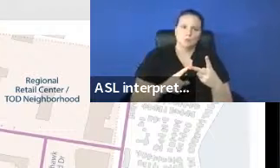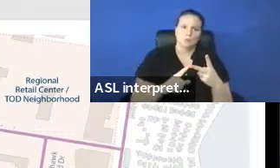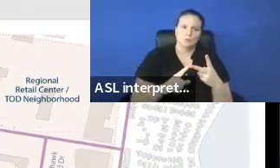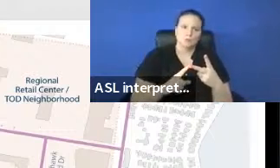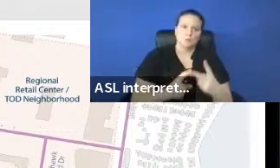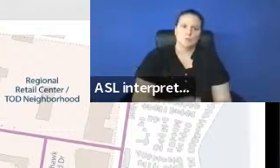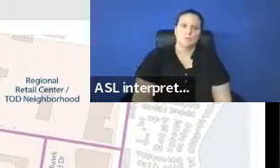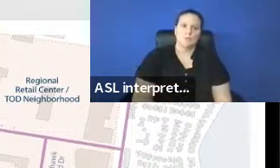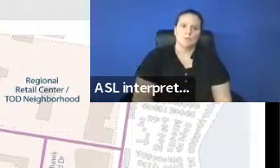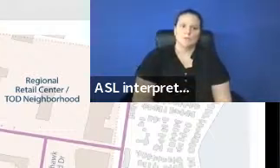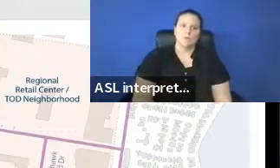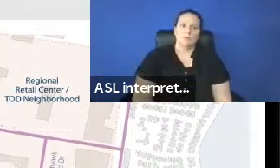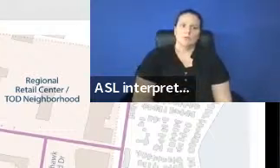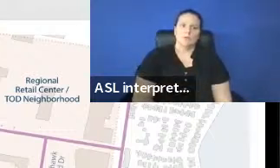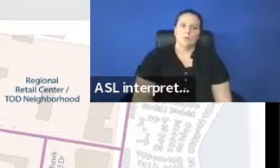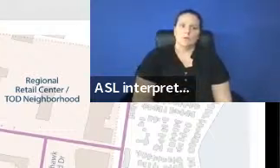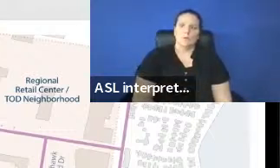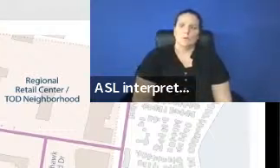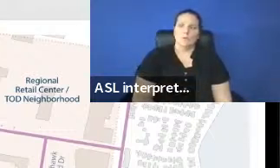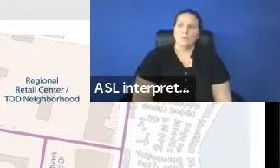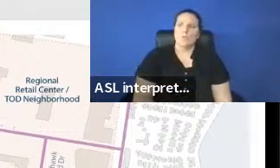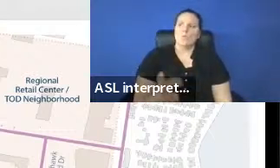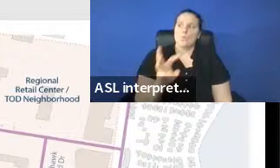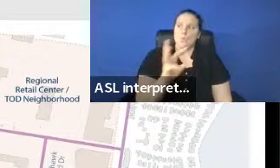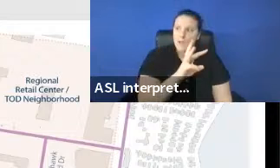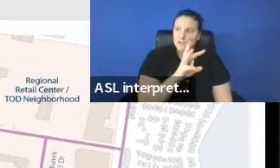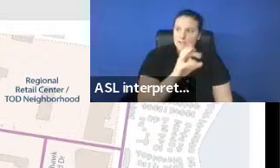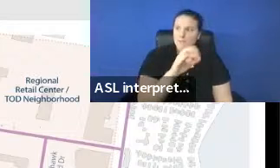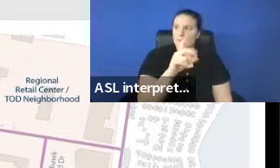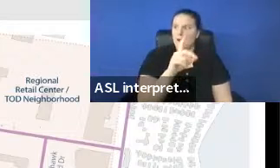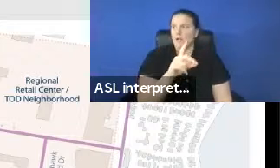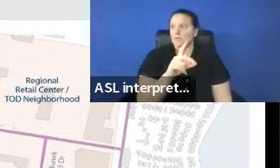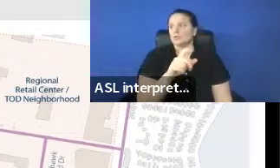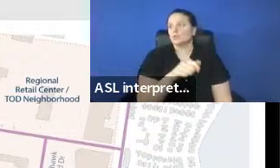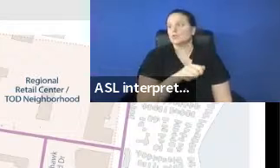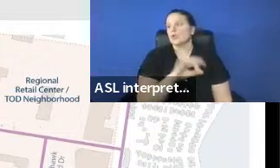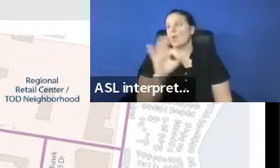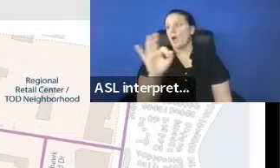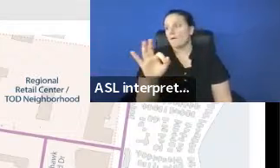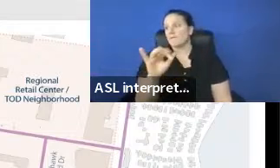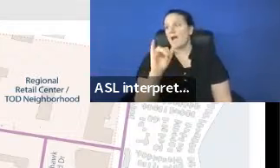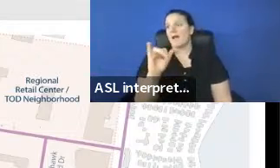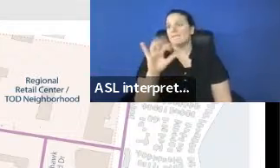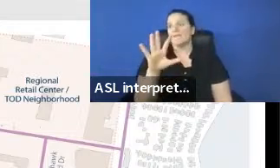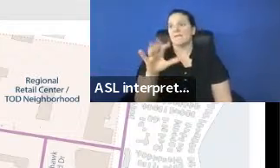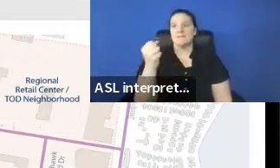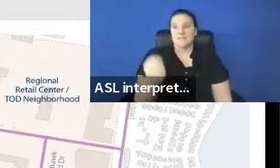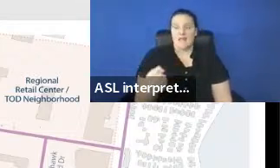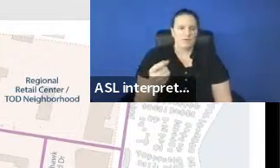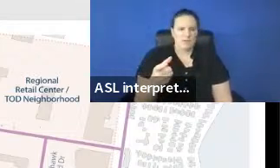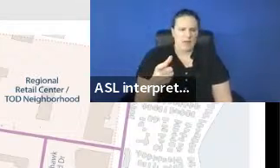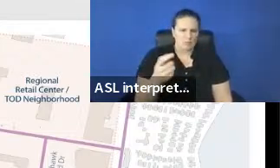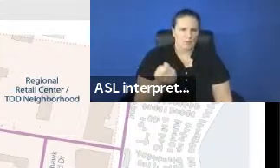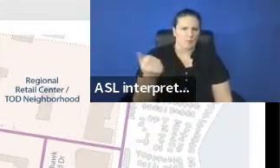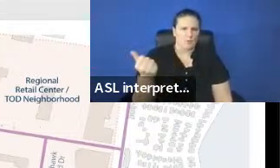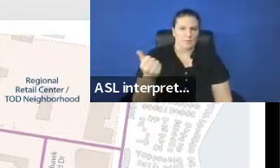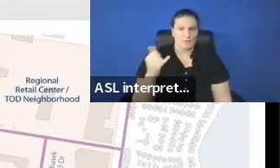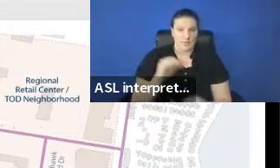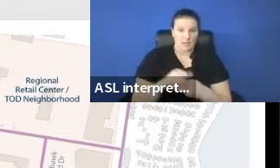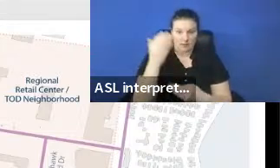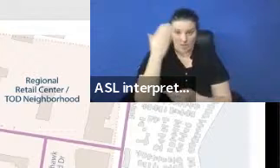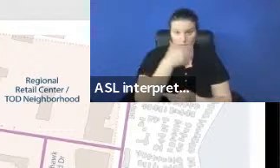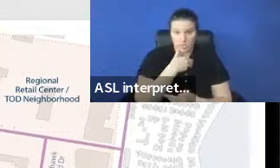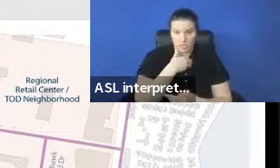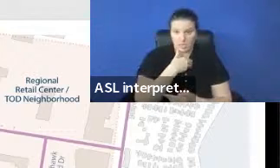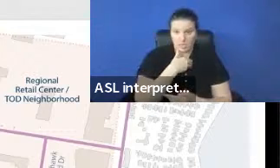the westbound option to turn off of the southbound I-5 has been removed. And I imagine that's an oversight because